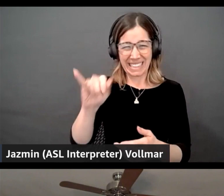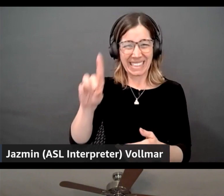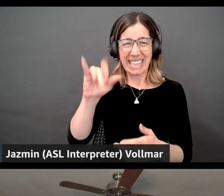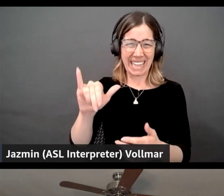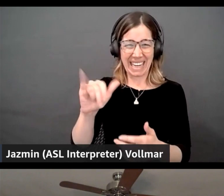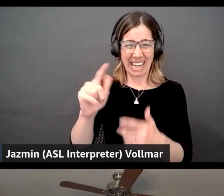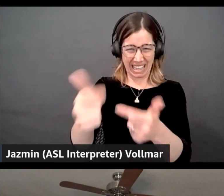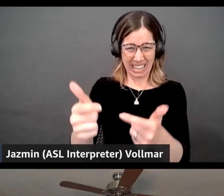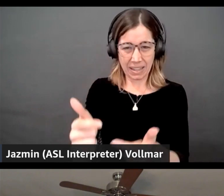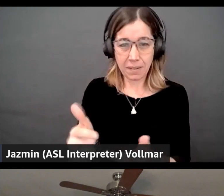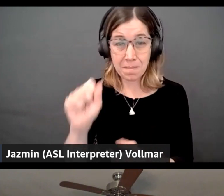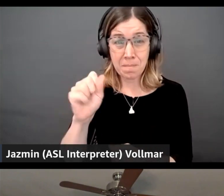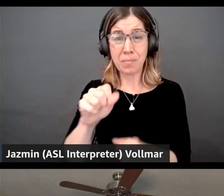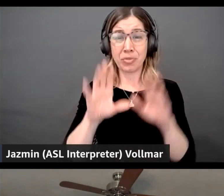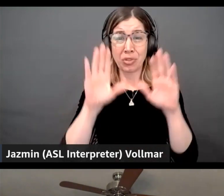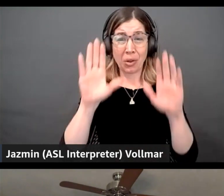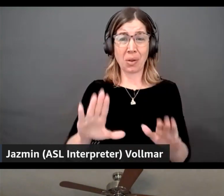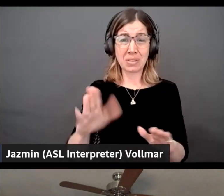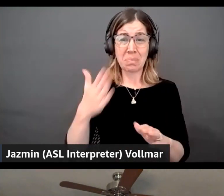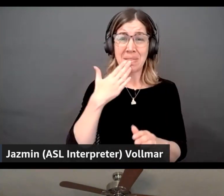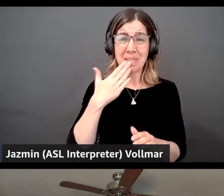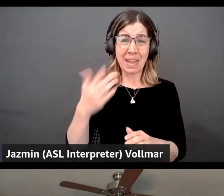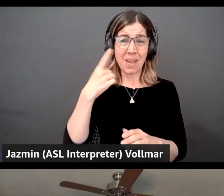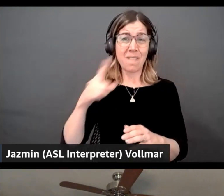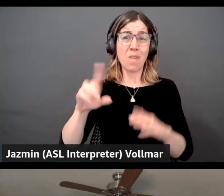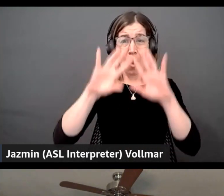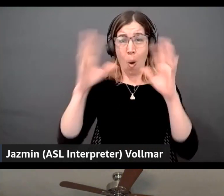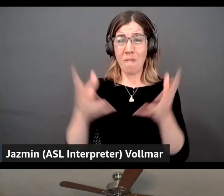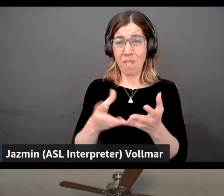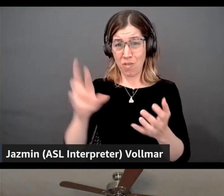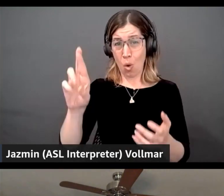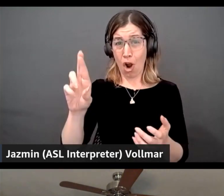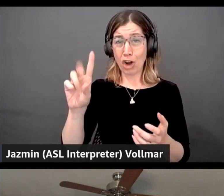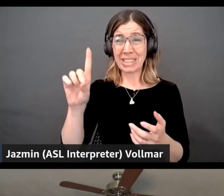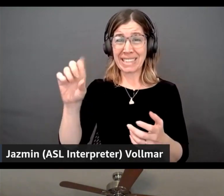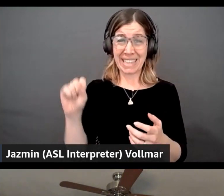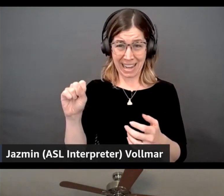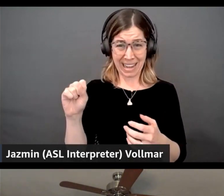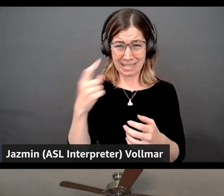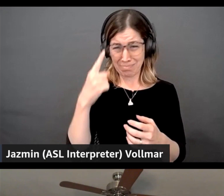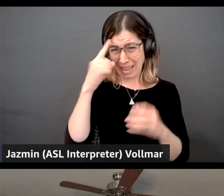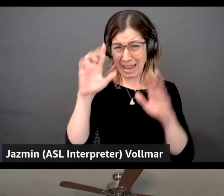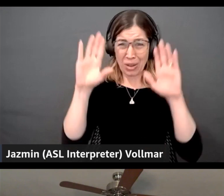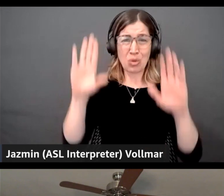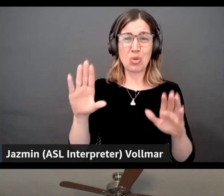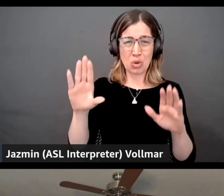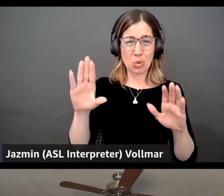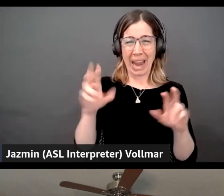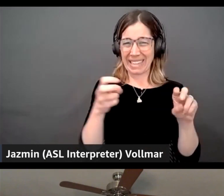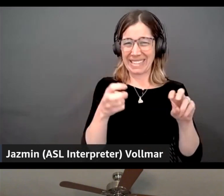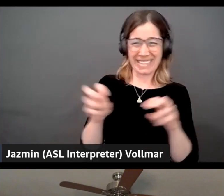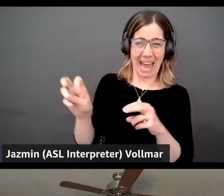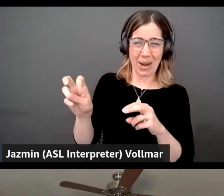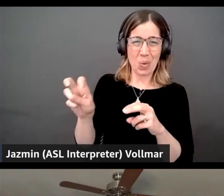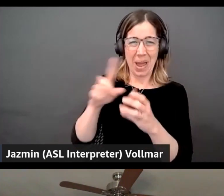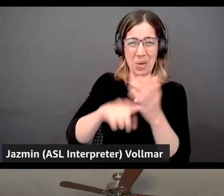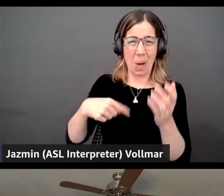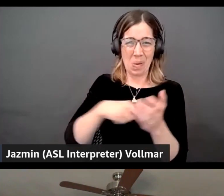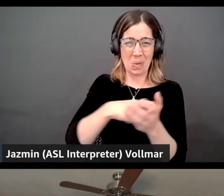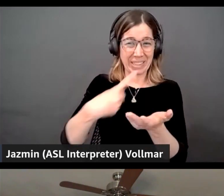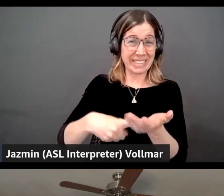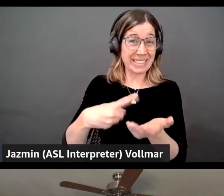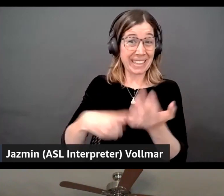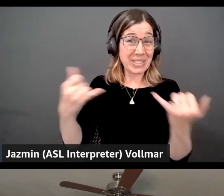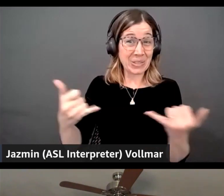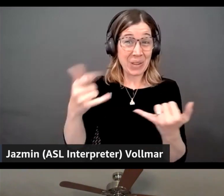No, I was going to say, awesome. Thank you for the overview of RDS. And so I think it's a great segue into what you're talking about today. Can you tell us a bit about the